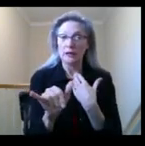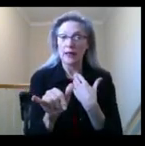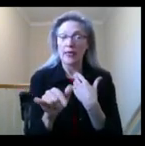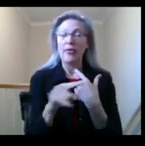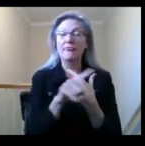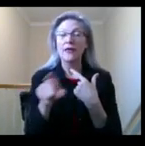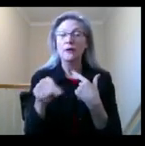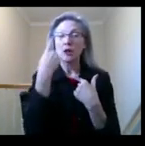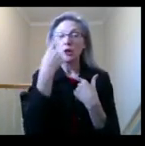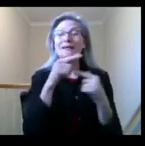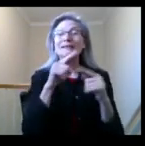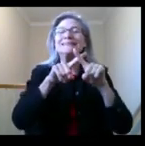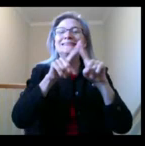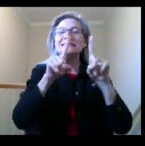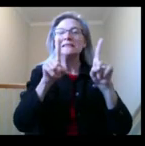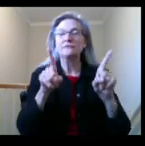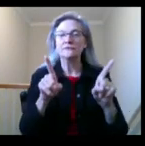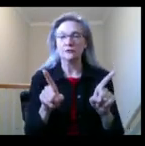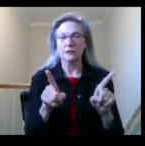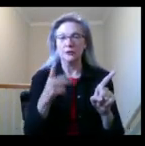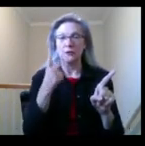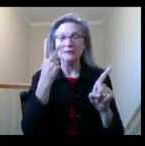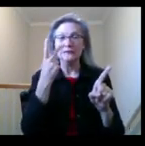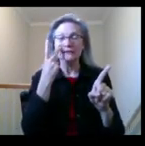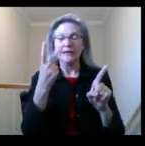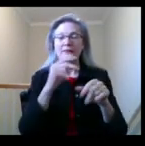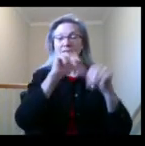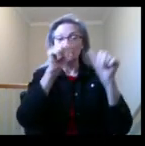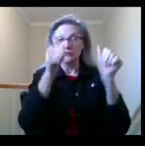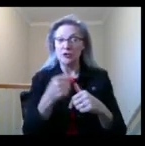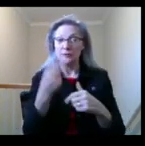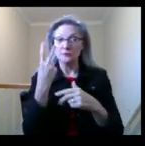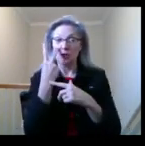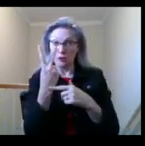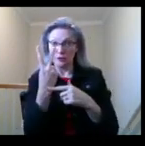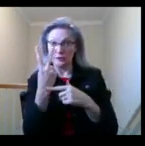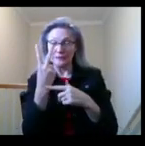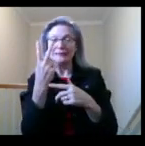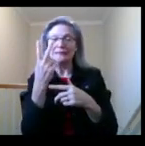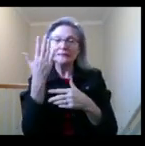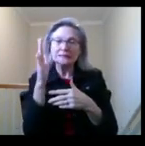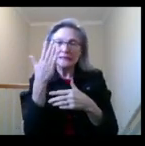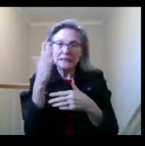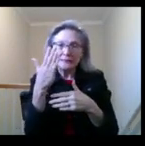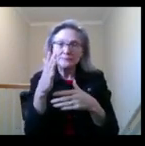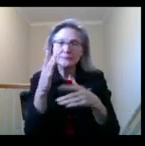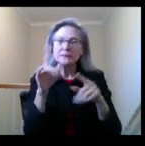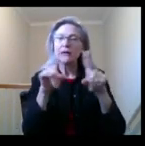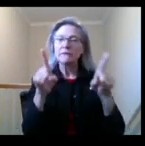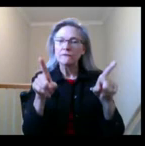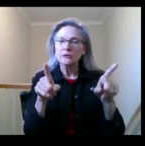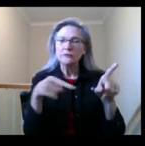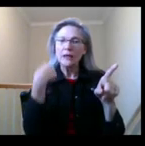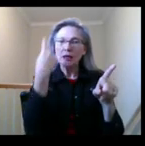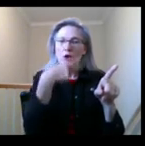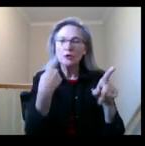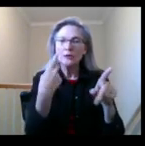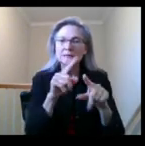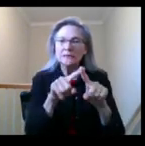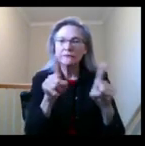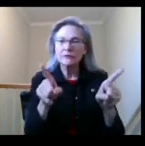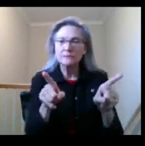they would look different. You can see that these shapes look different here, but what I'm noticing is